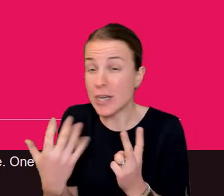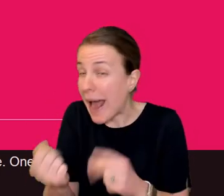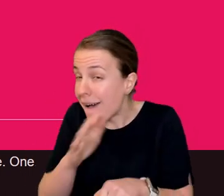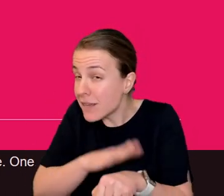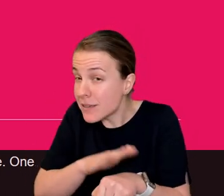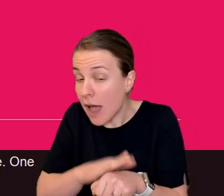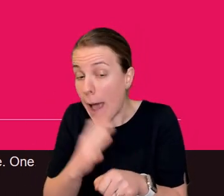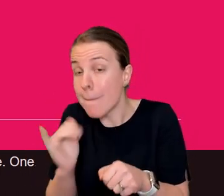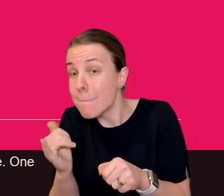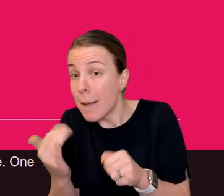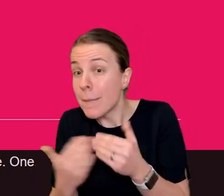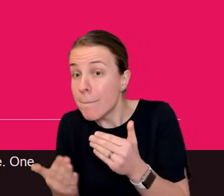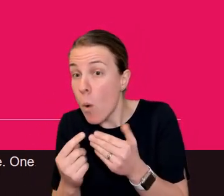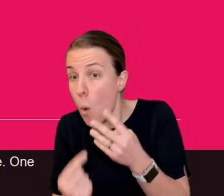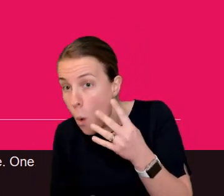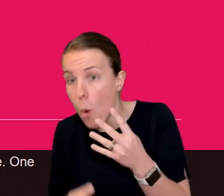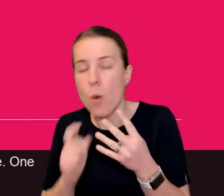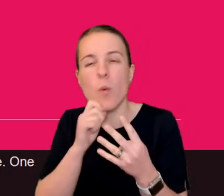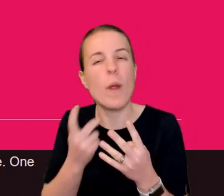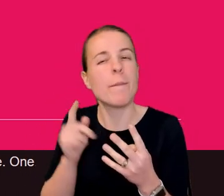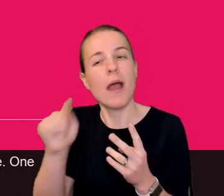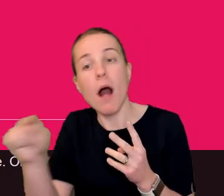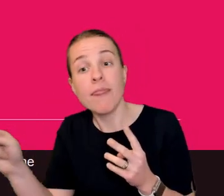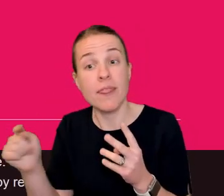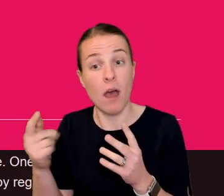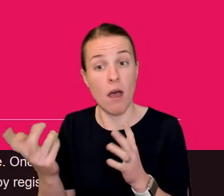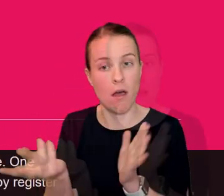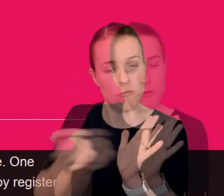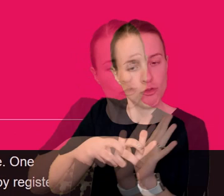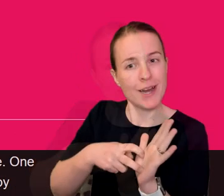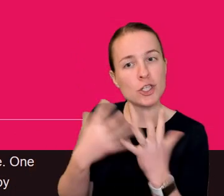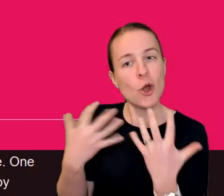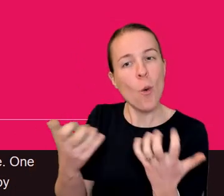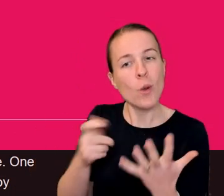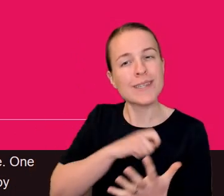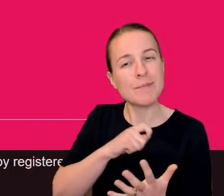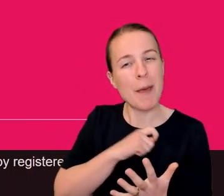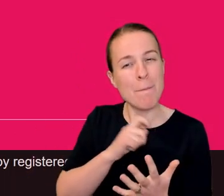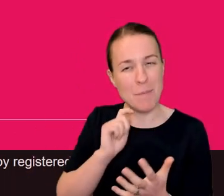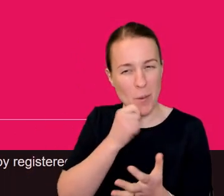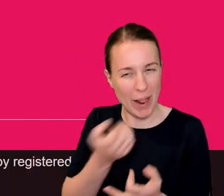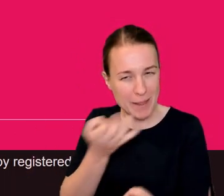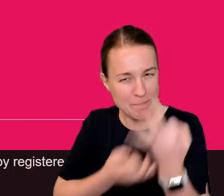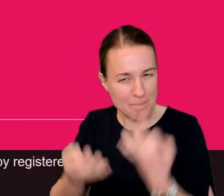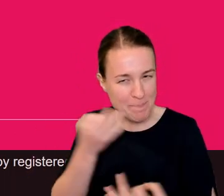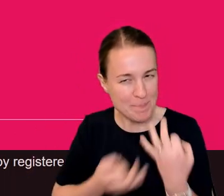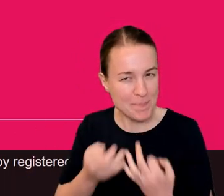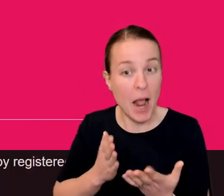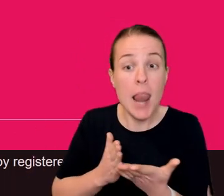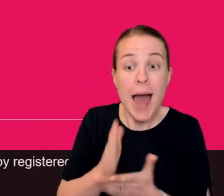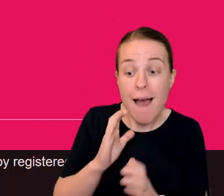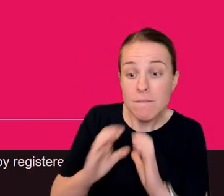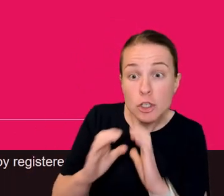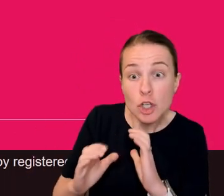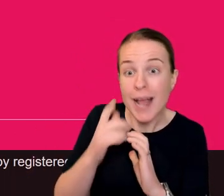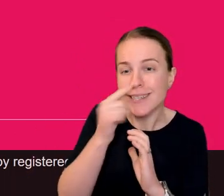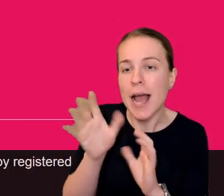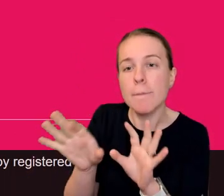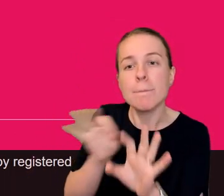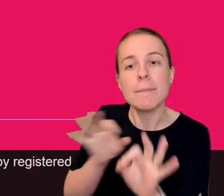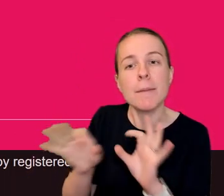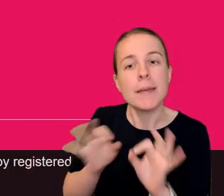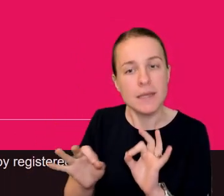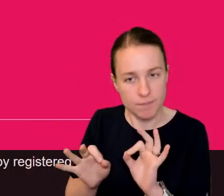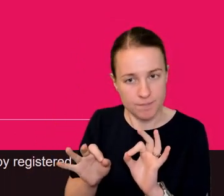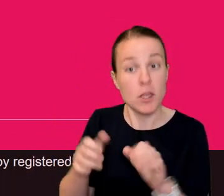liked questions posted by registered audience members from our live chat forum. The Chair will direct these to the Mayor or an Assembly